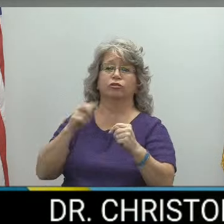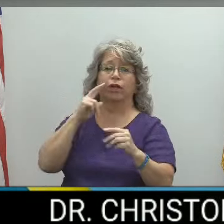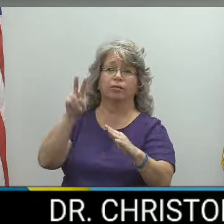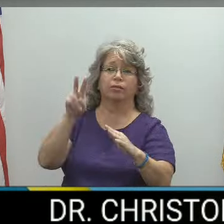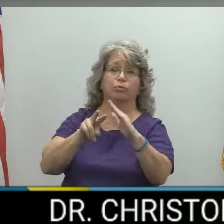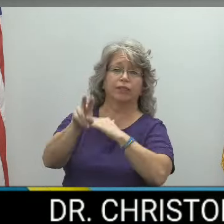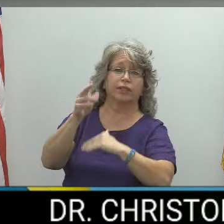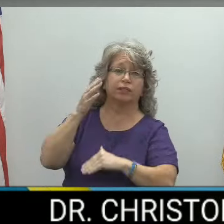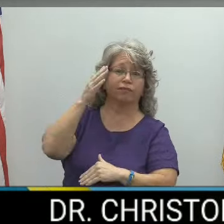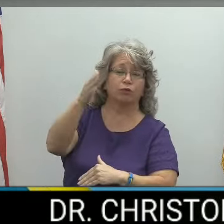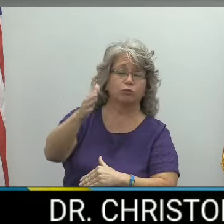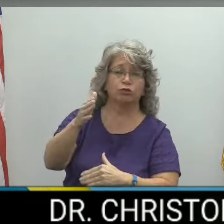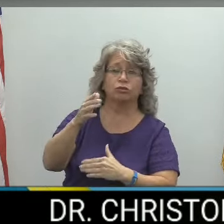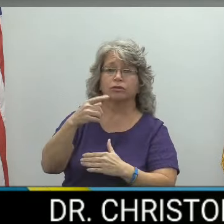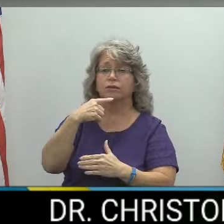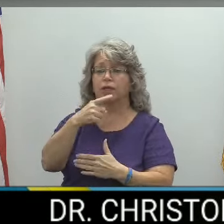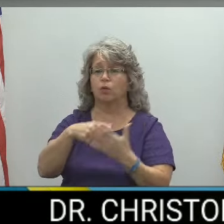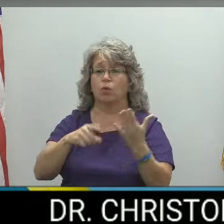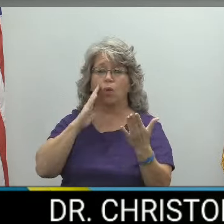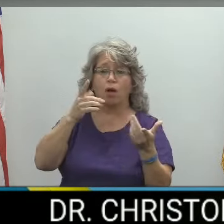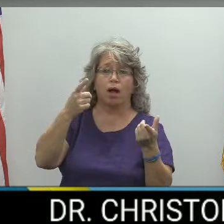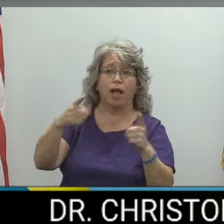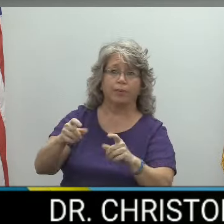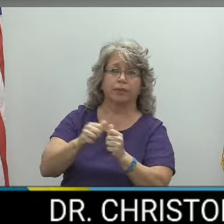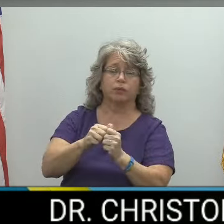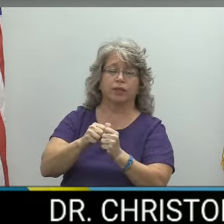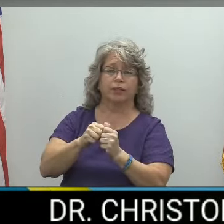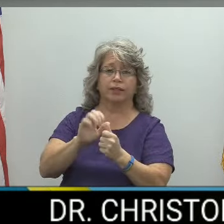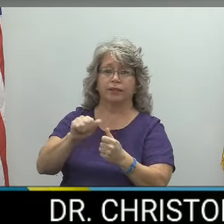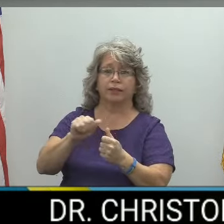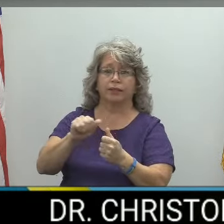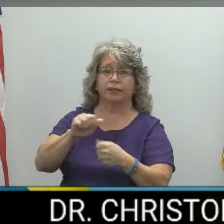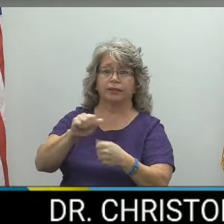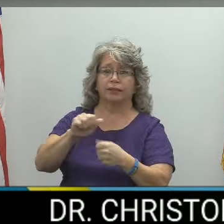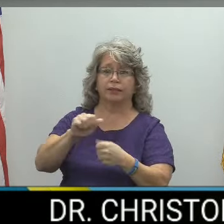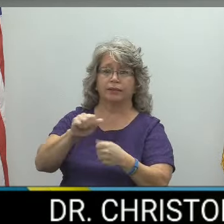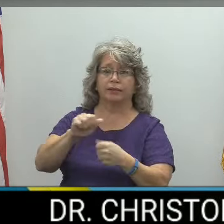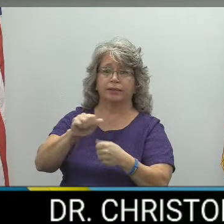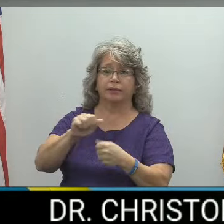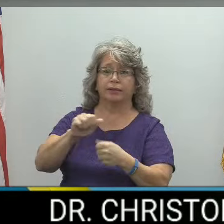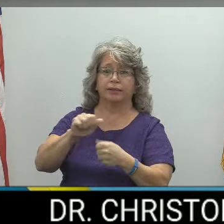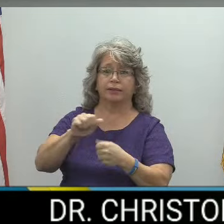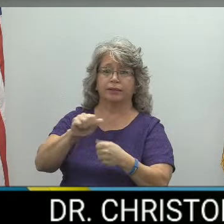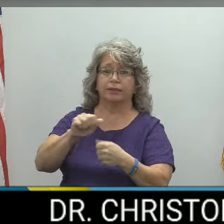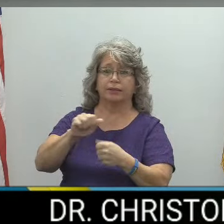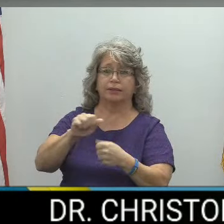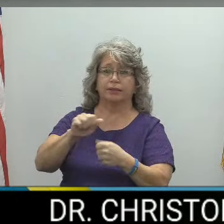happen with the pandemic and address any questions you might have. Next.